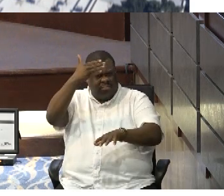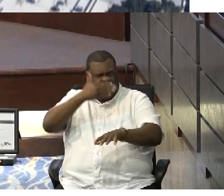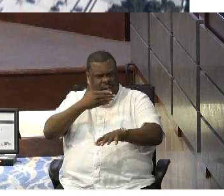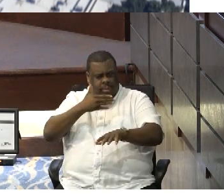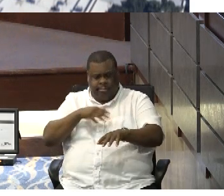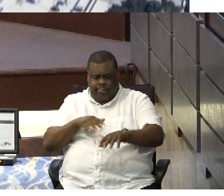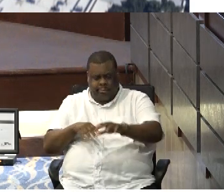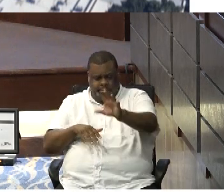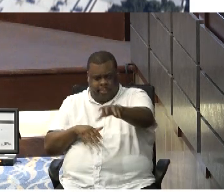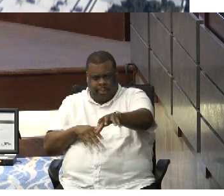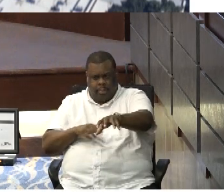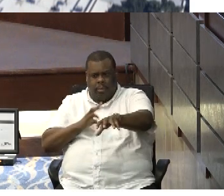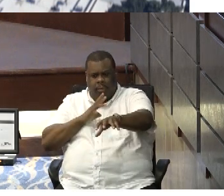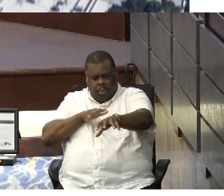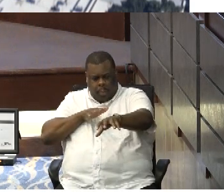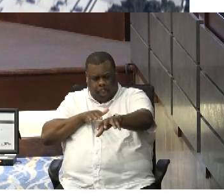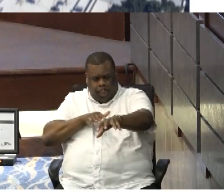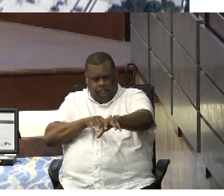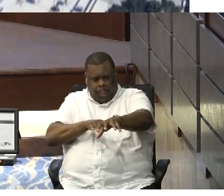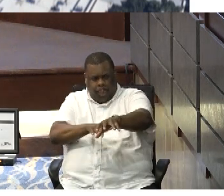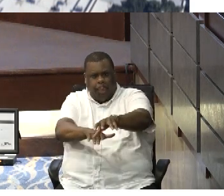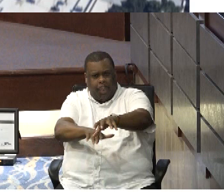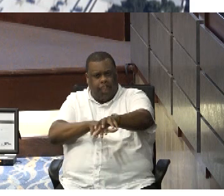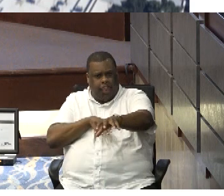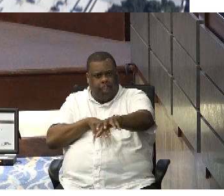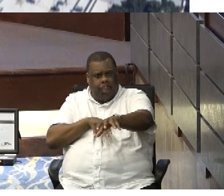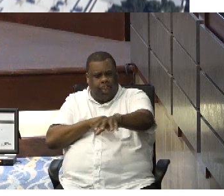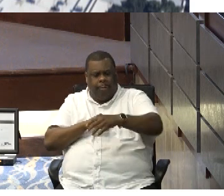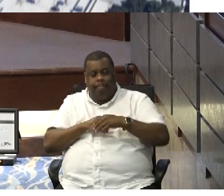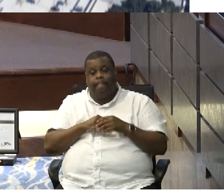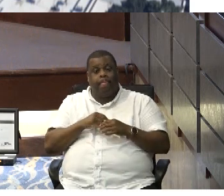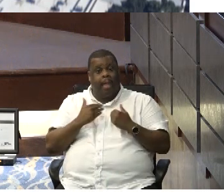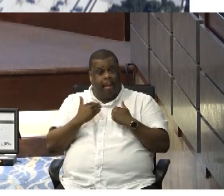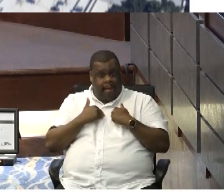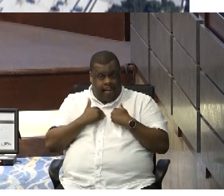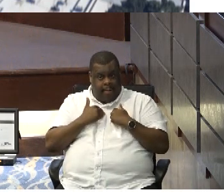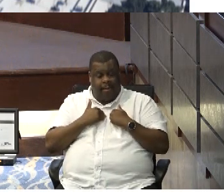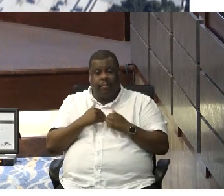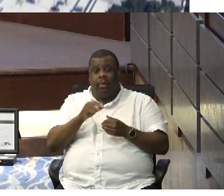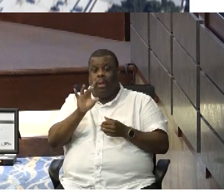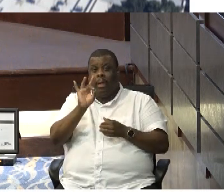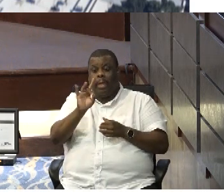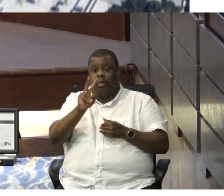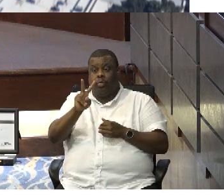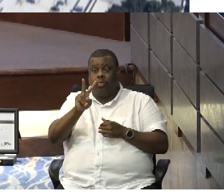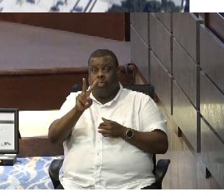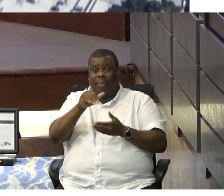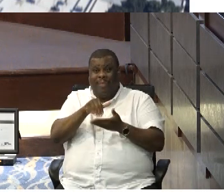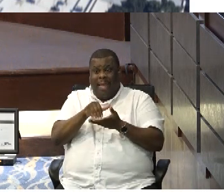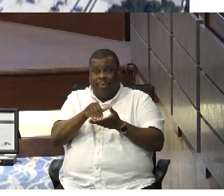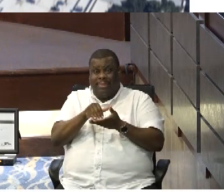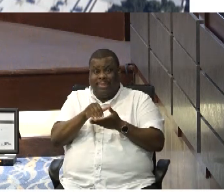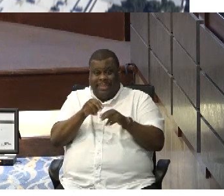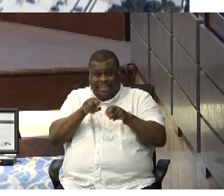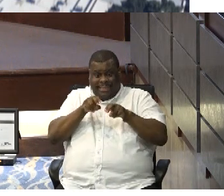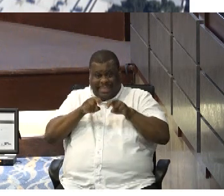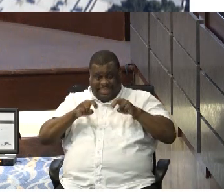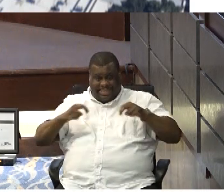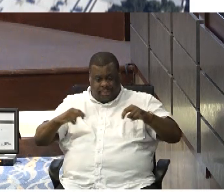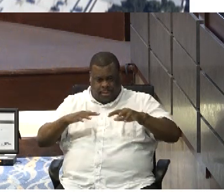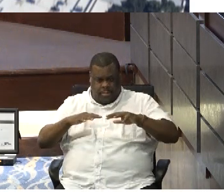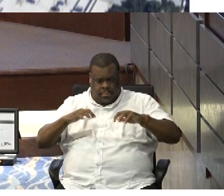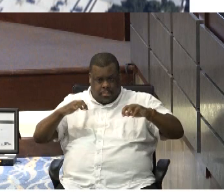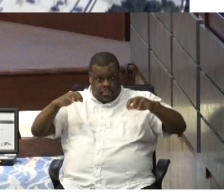that incredible iconic location, that would also have a 2,000-seat auditorium, a black box